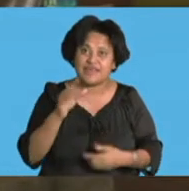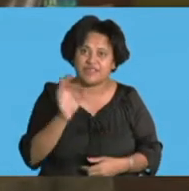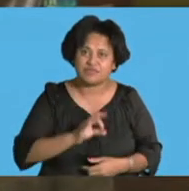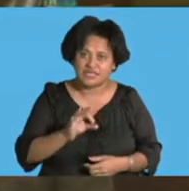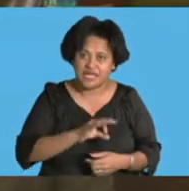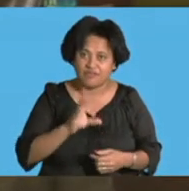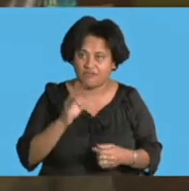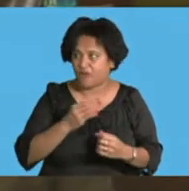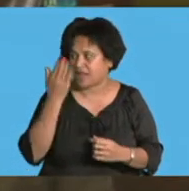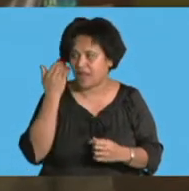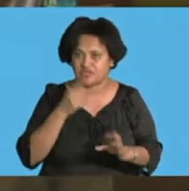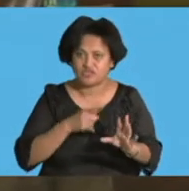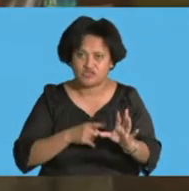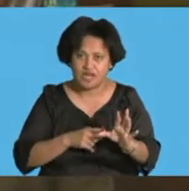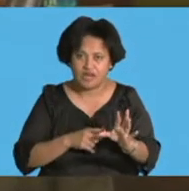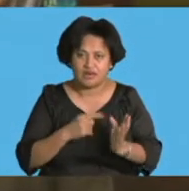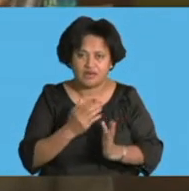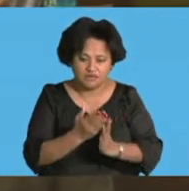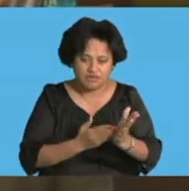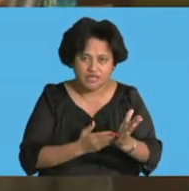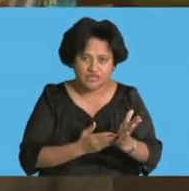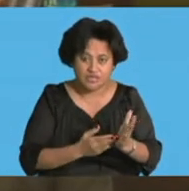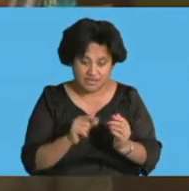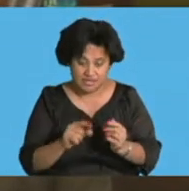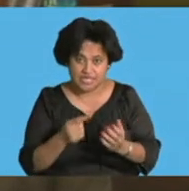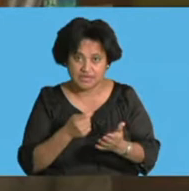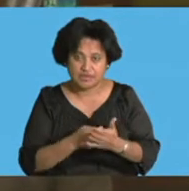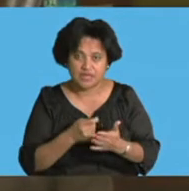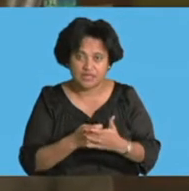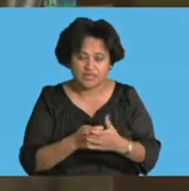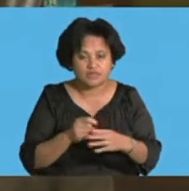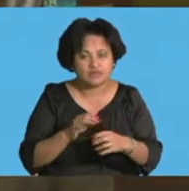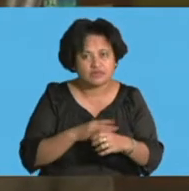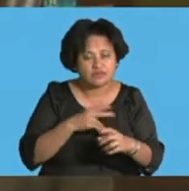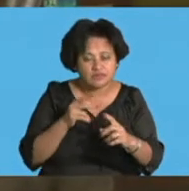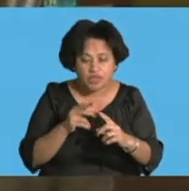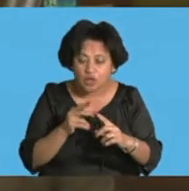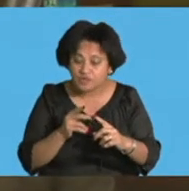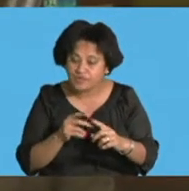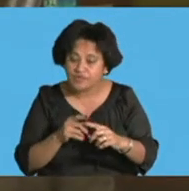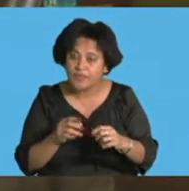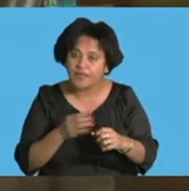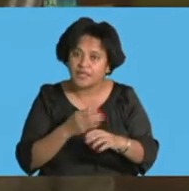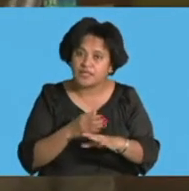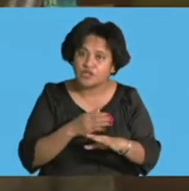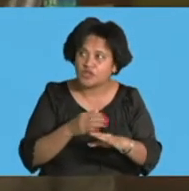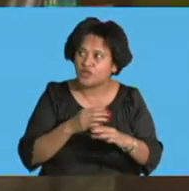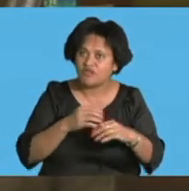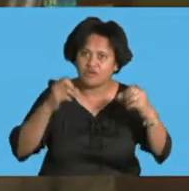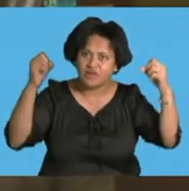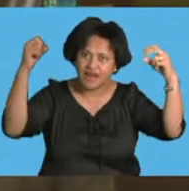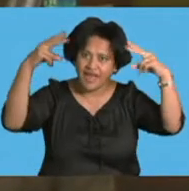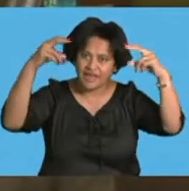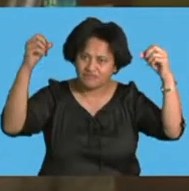the 2018 and 2019 budget. This funding will prioritize the construction of newly designed light beacon focusing